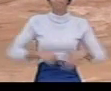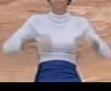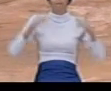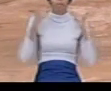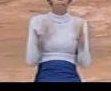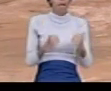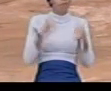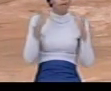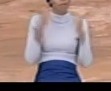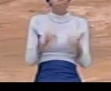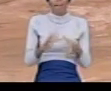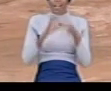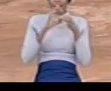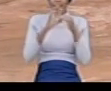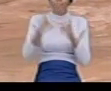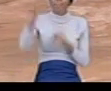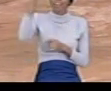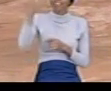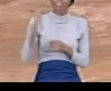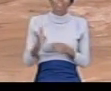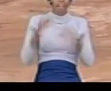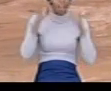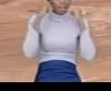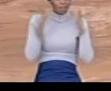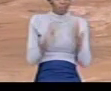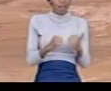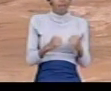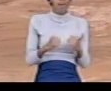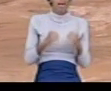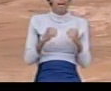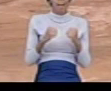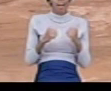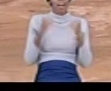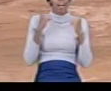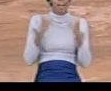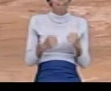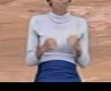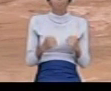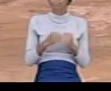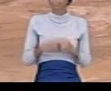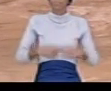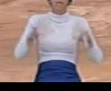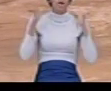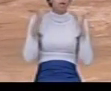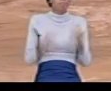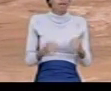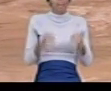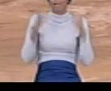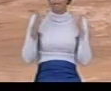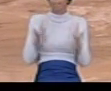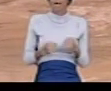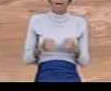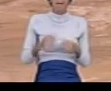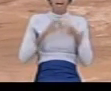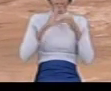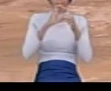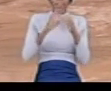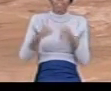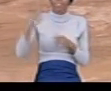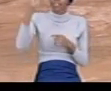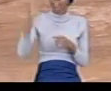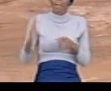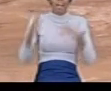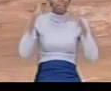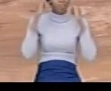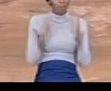to God, power, power belongs to God, power, power belongs to God, power, power